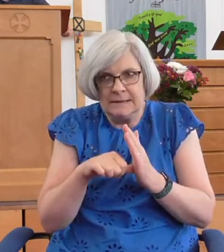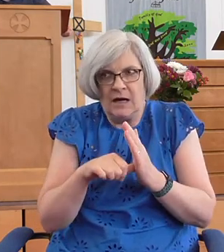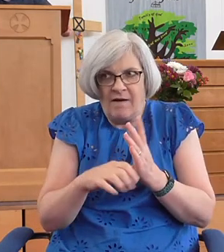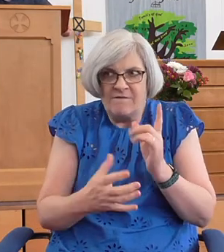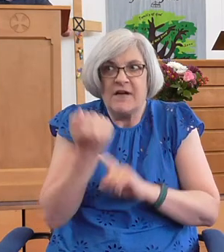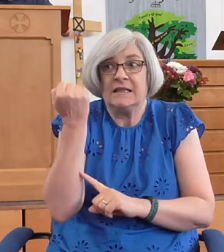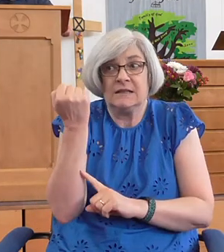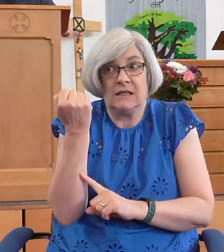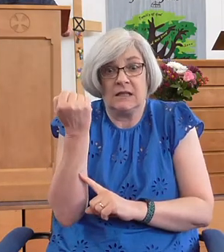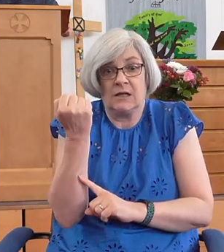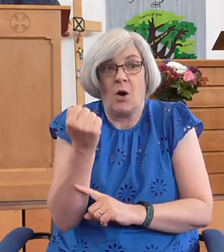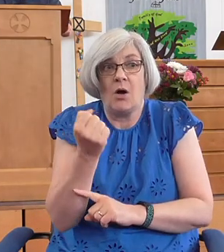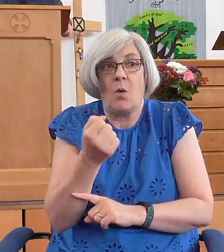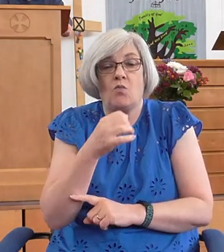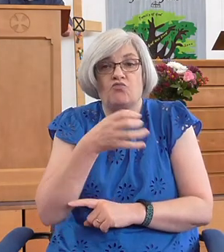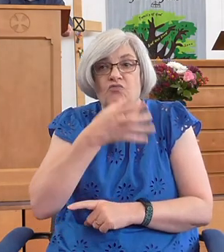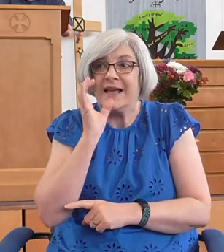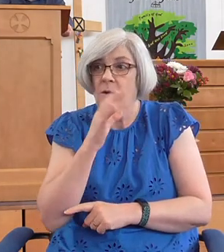finding drinking water.